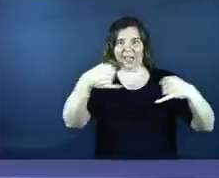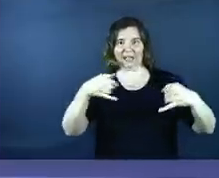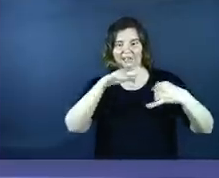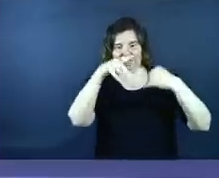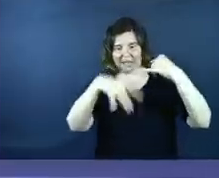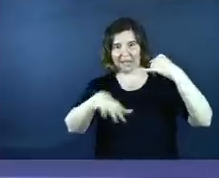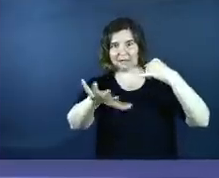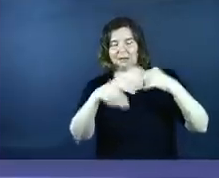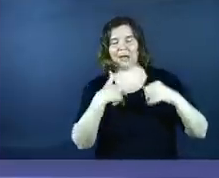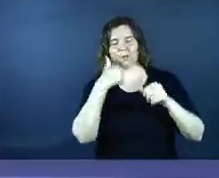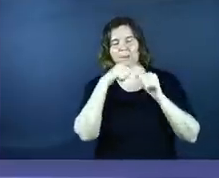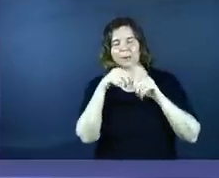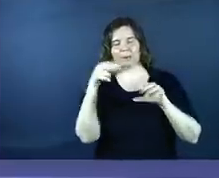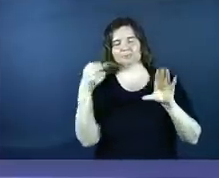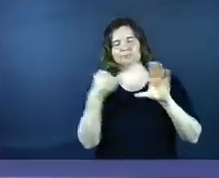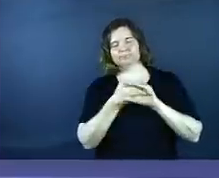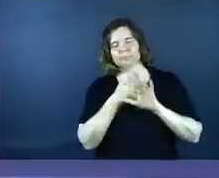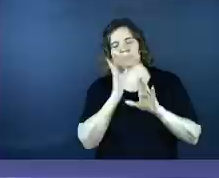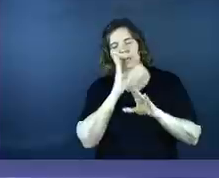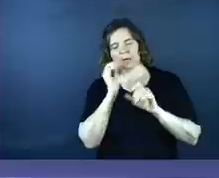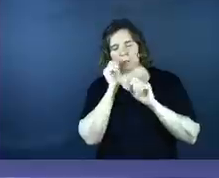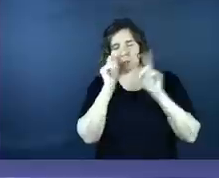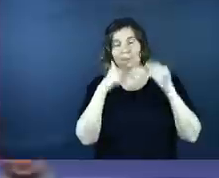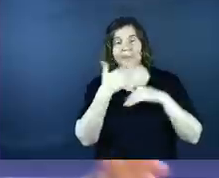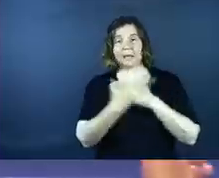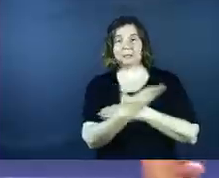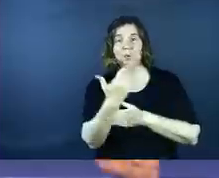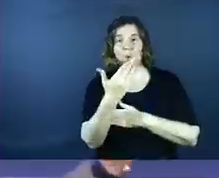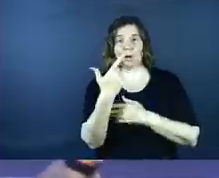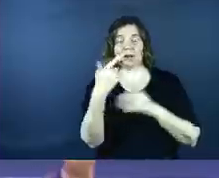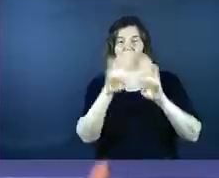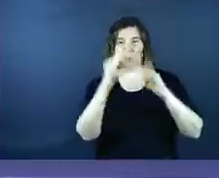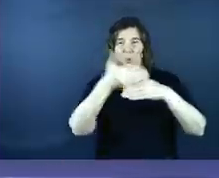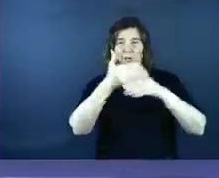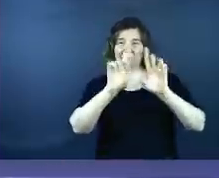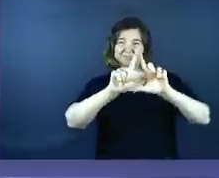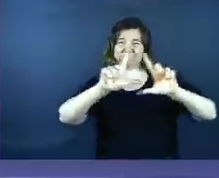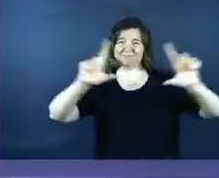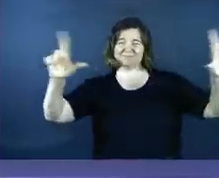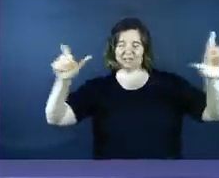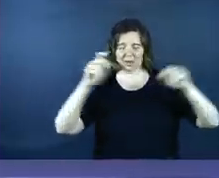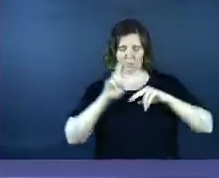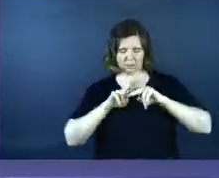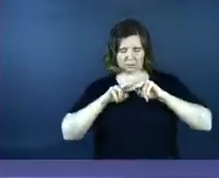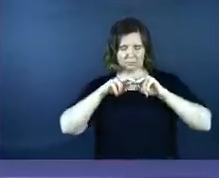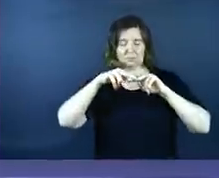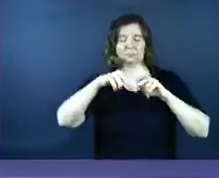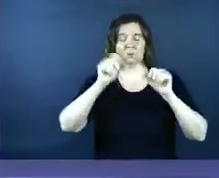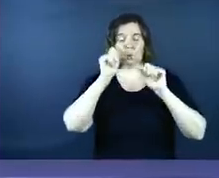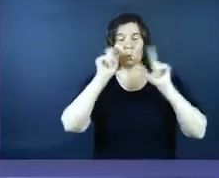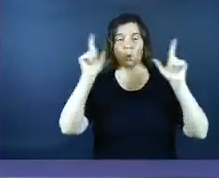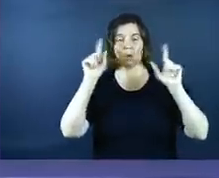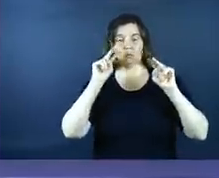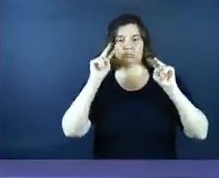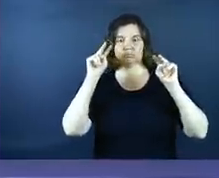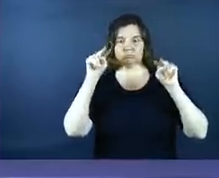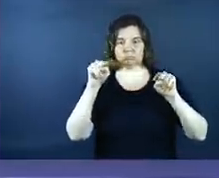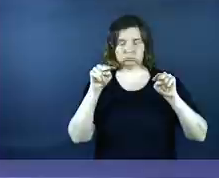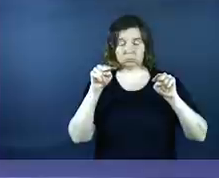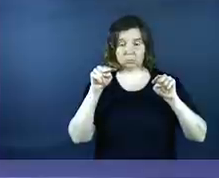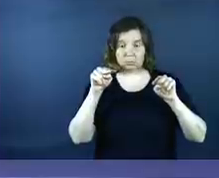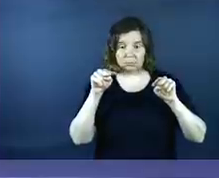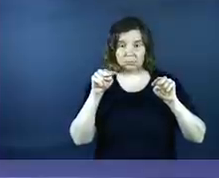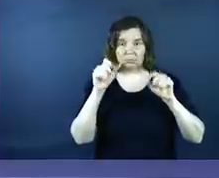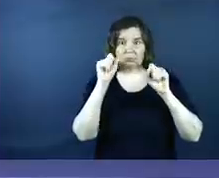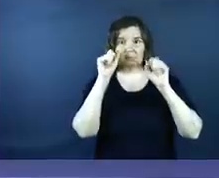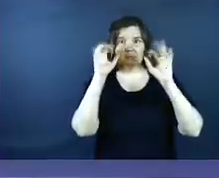going to bed and waking up the next morning. It was this huge picture window at the feet of our bed. And as we woke up and kind of sat